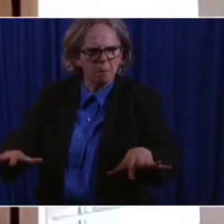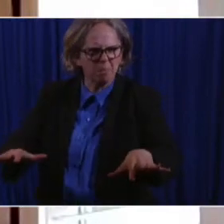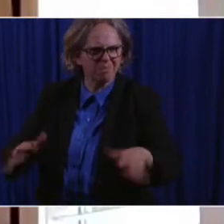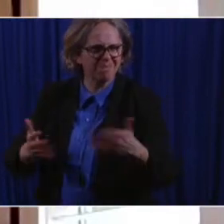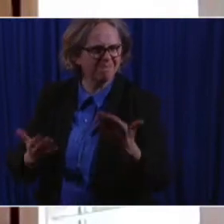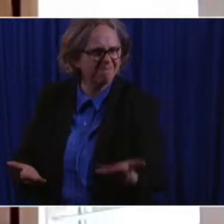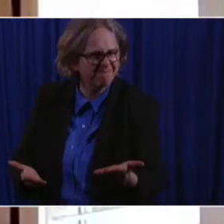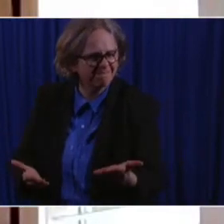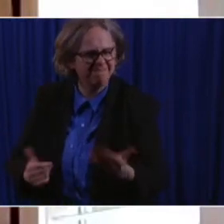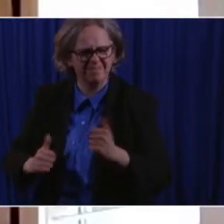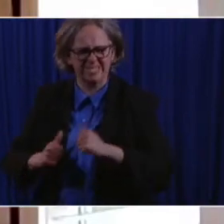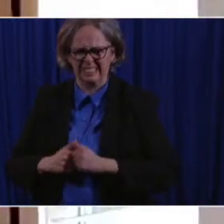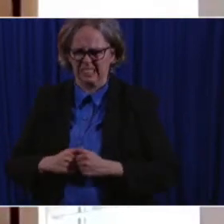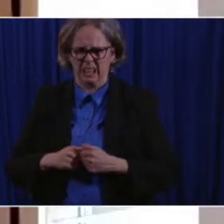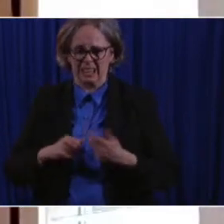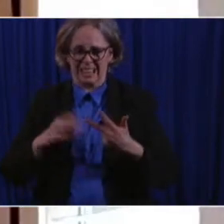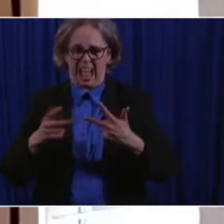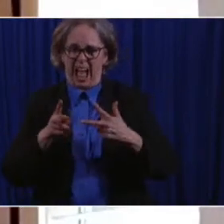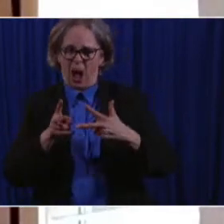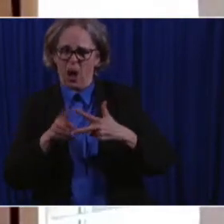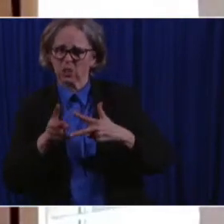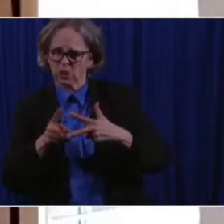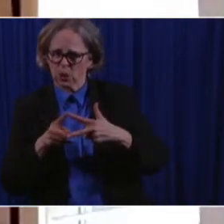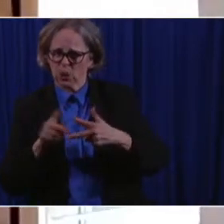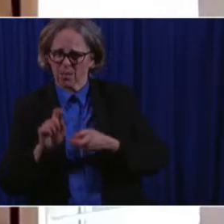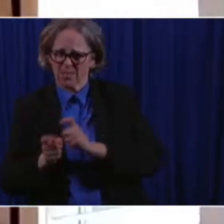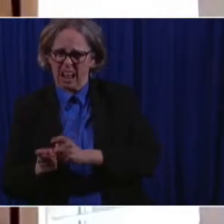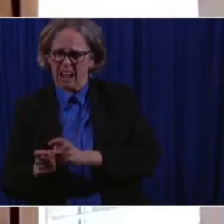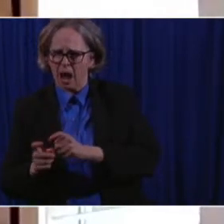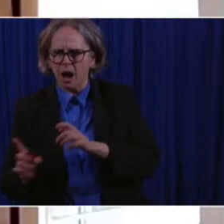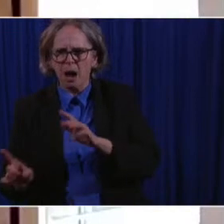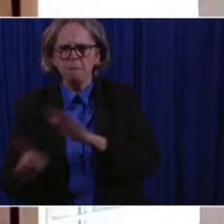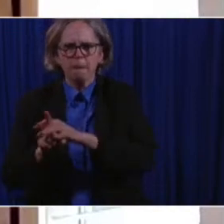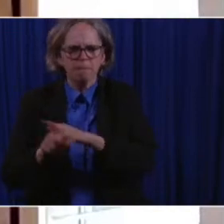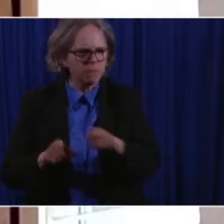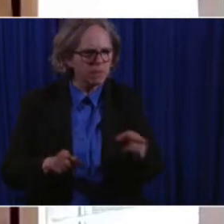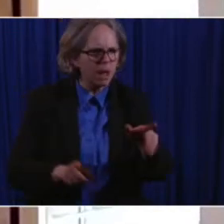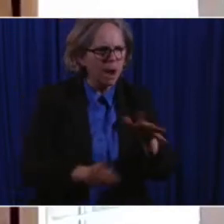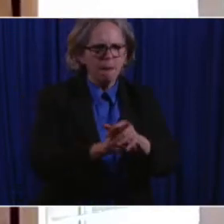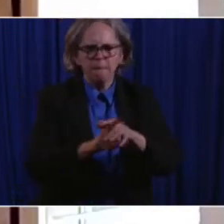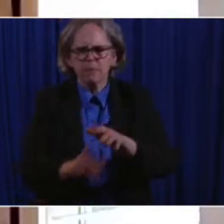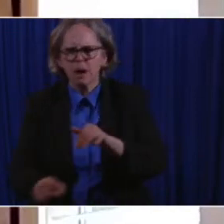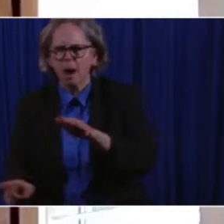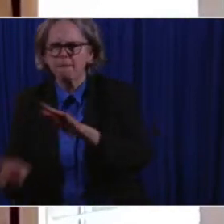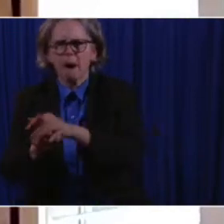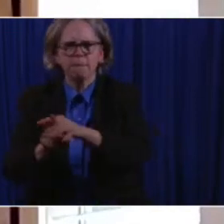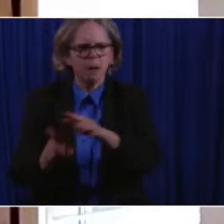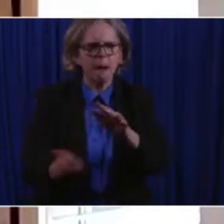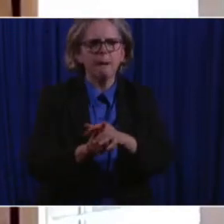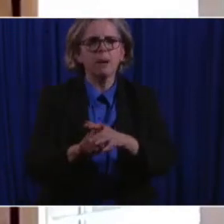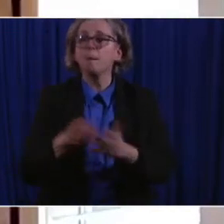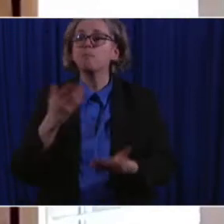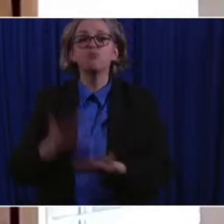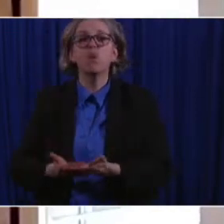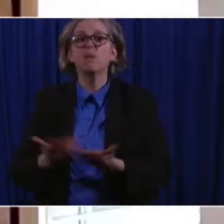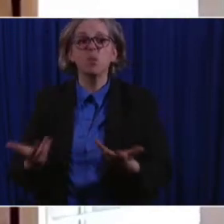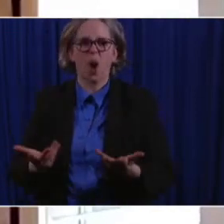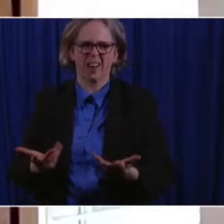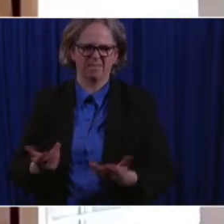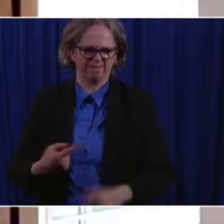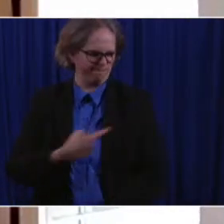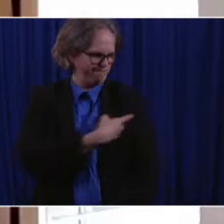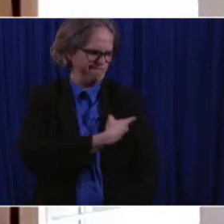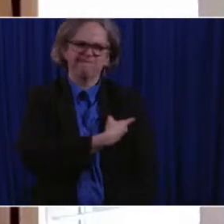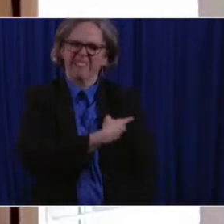really underscore just how important it is for all of us to get vaccinated, and in the